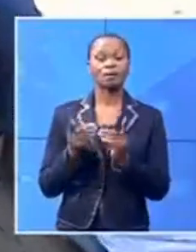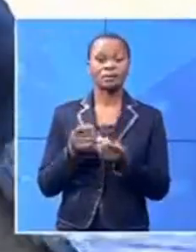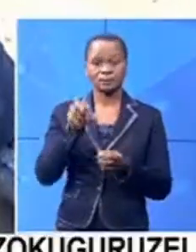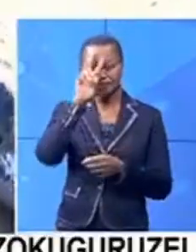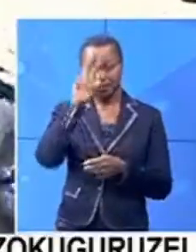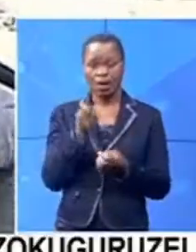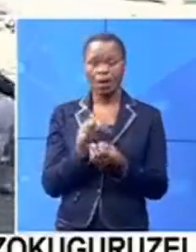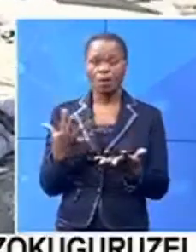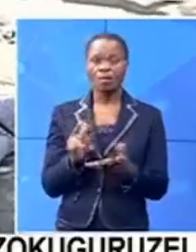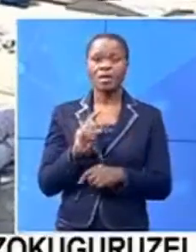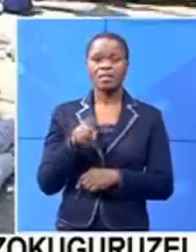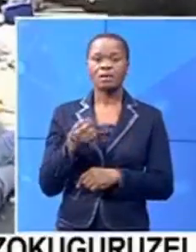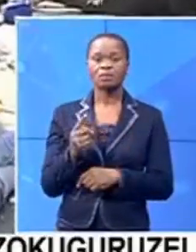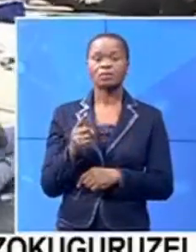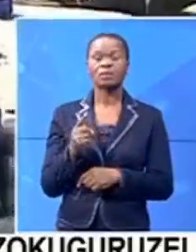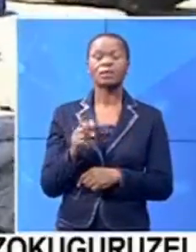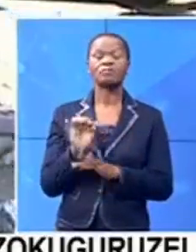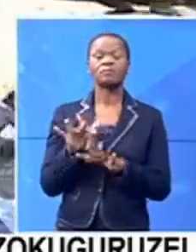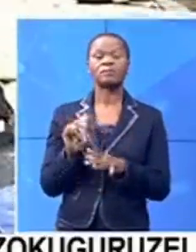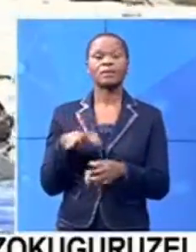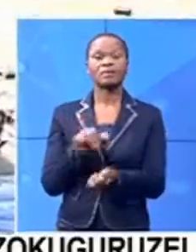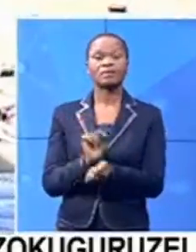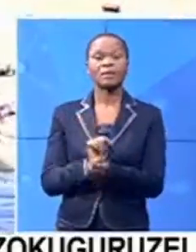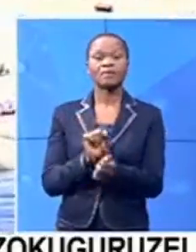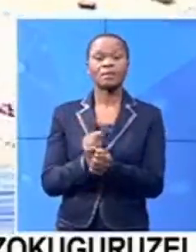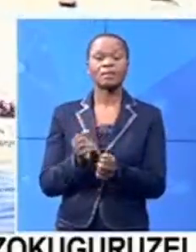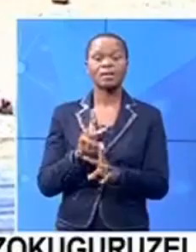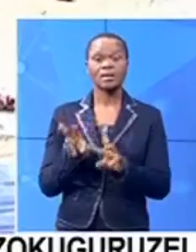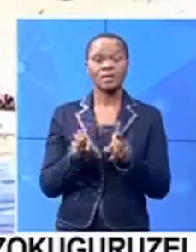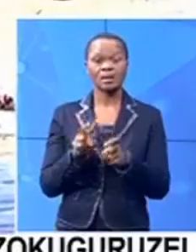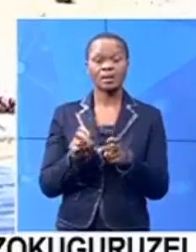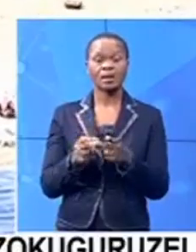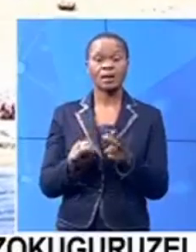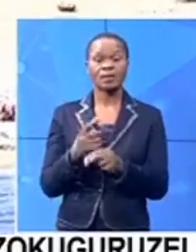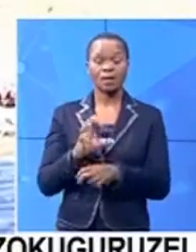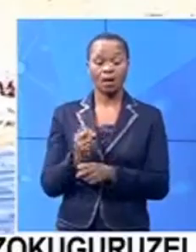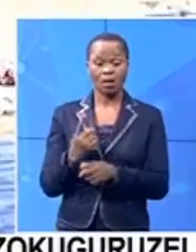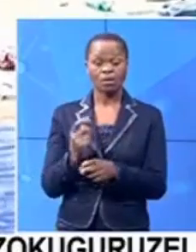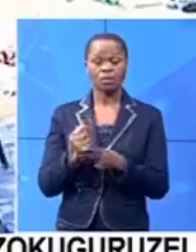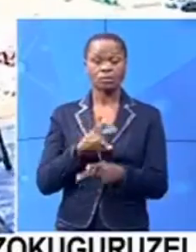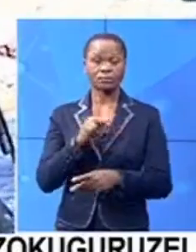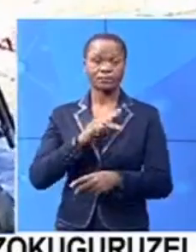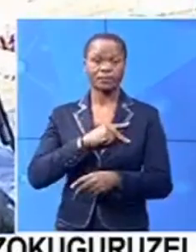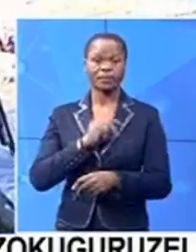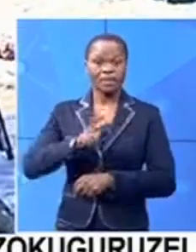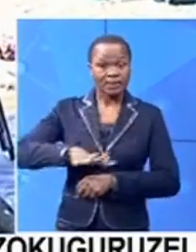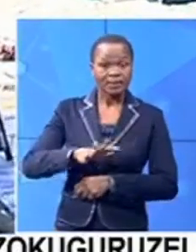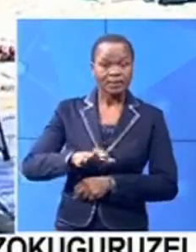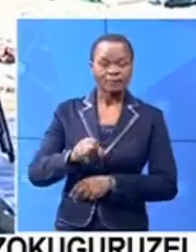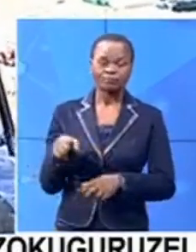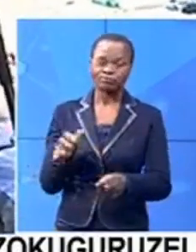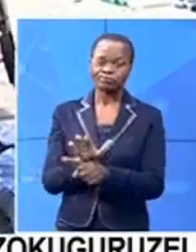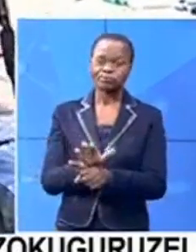pheze bayikulungwana abantu ababotshiweko mayelana nezenzo zokuguruzela eGauteng naKwaZulu-Natal. Kanti njengomani indawo zabo zigcwele